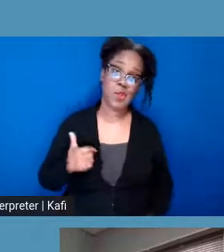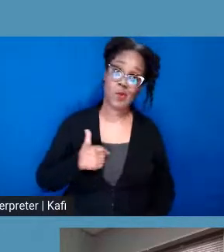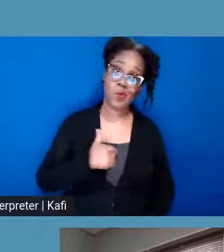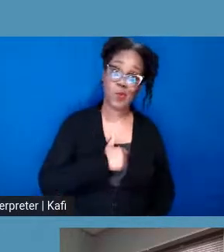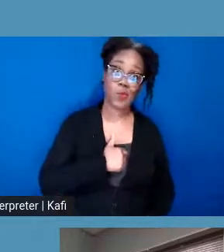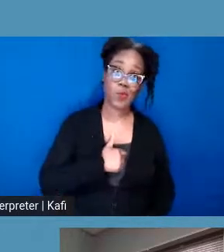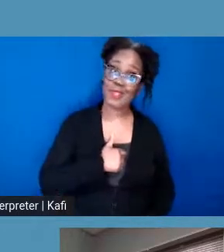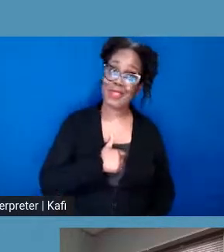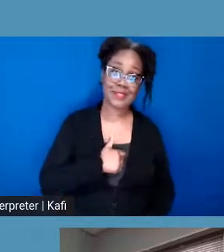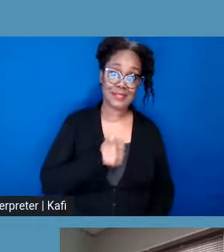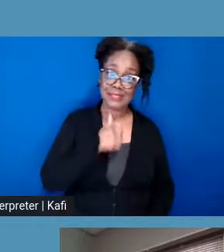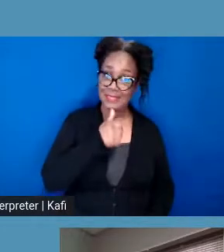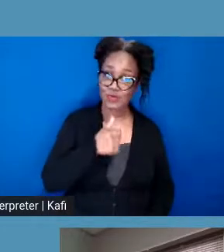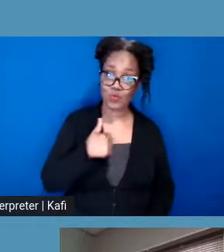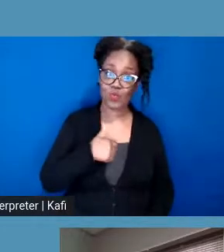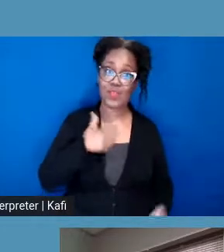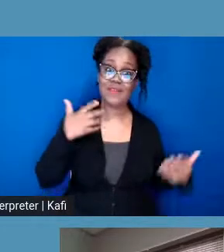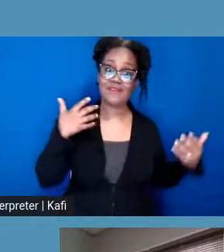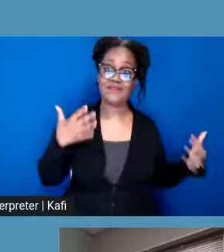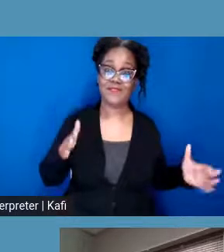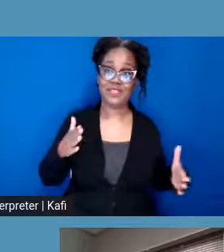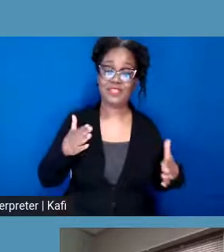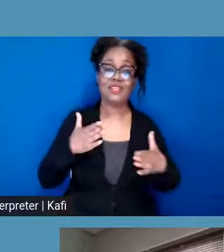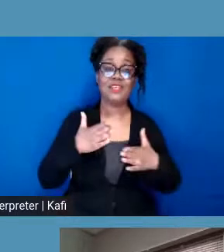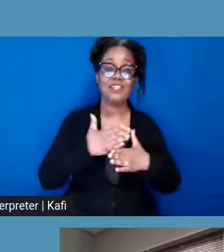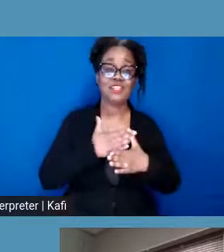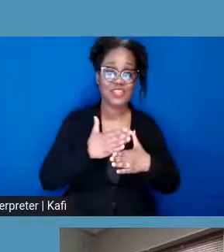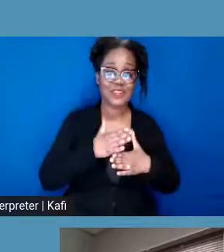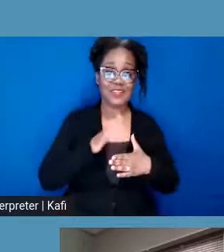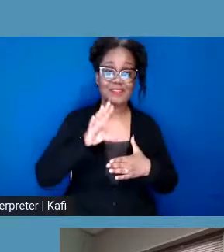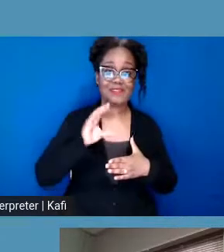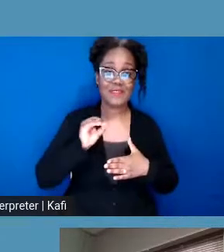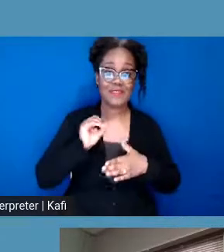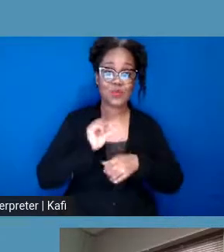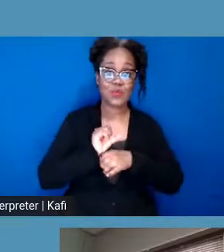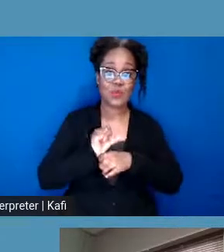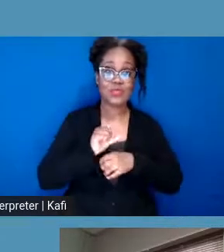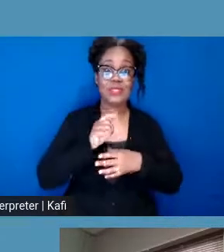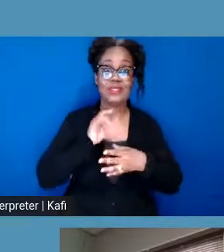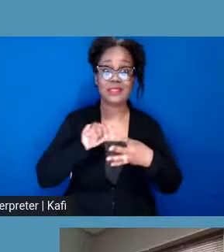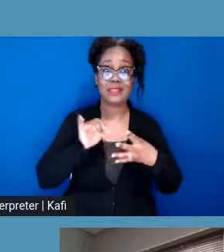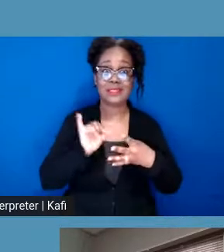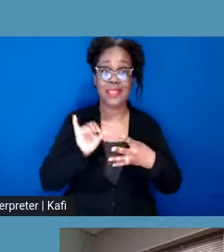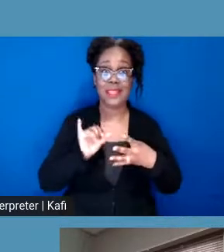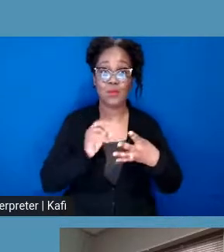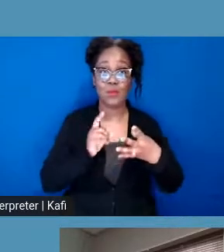week that the show closed. But we made it. So,